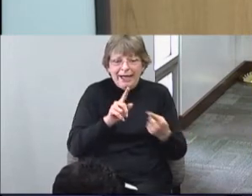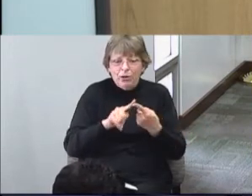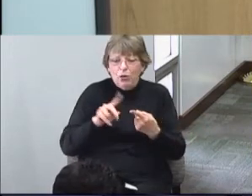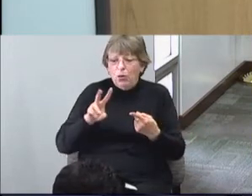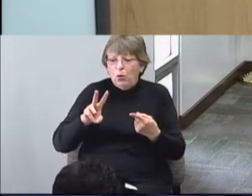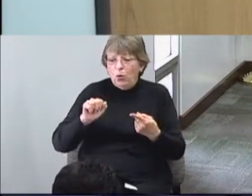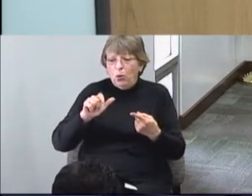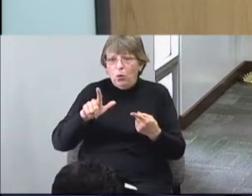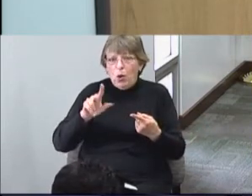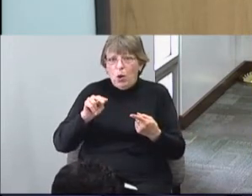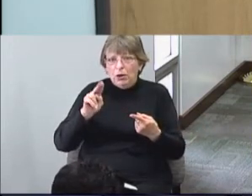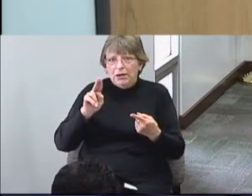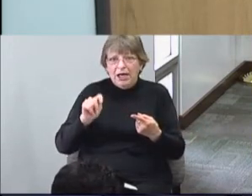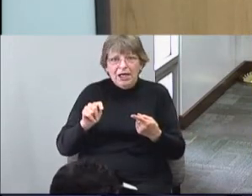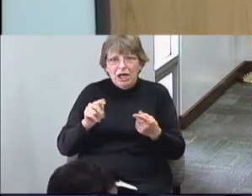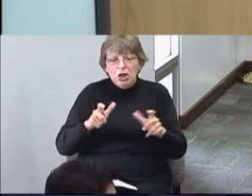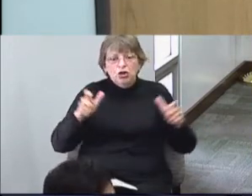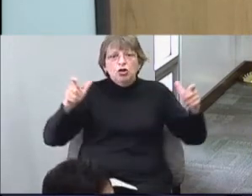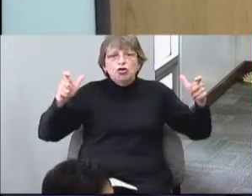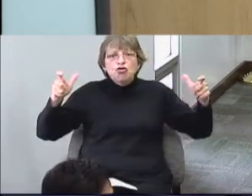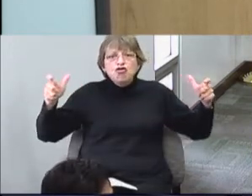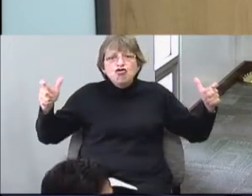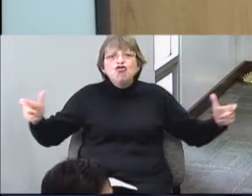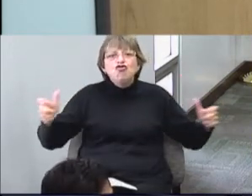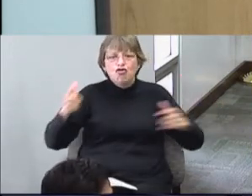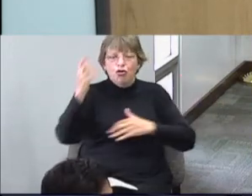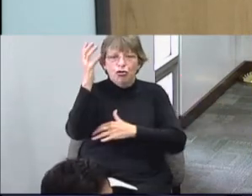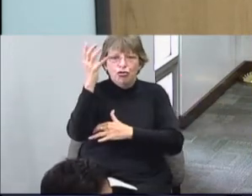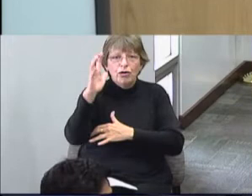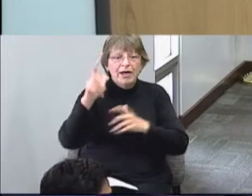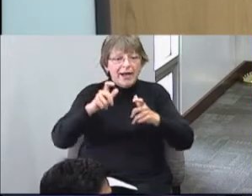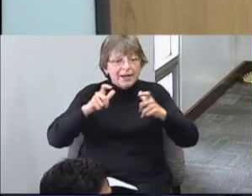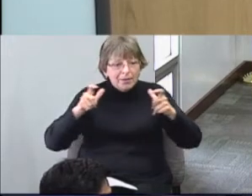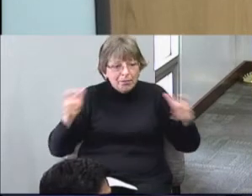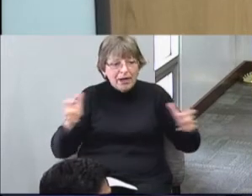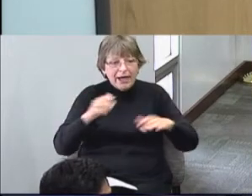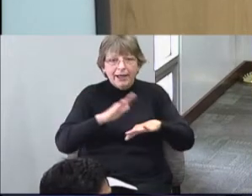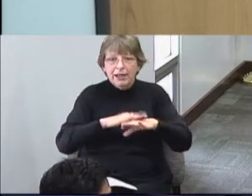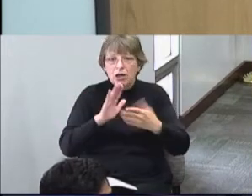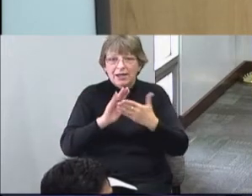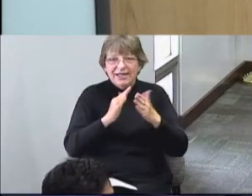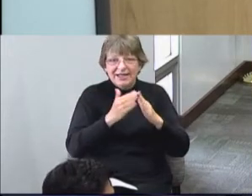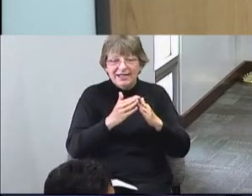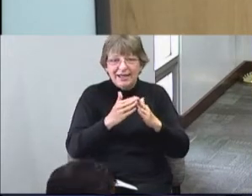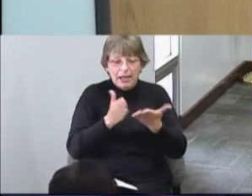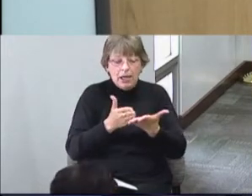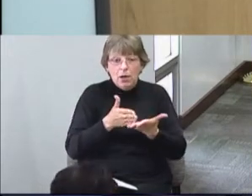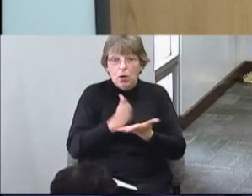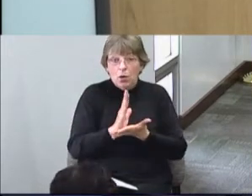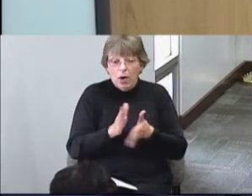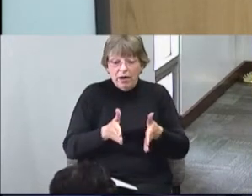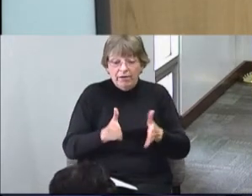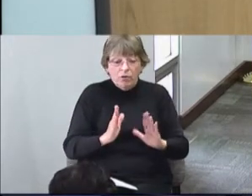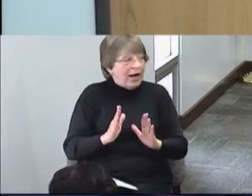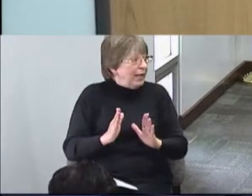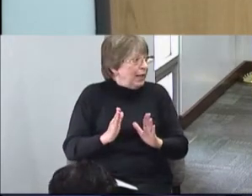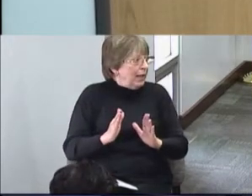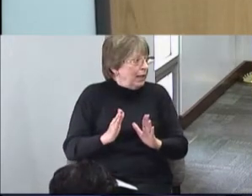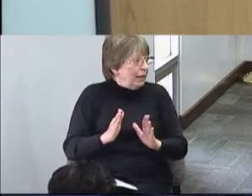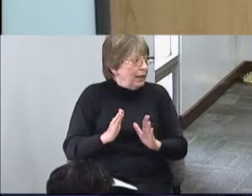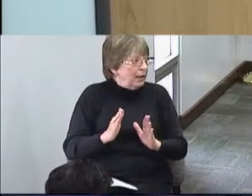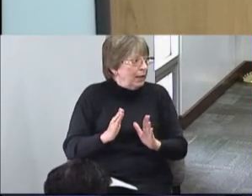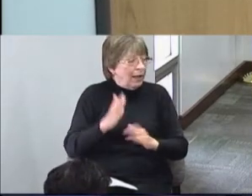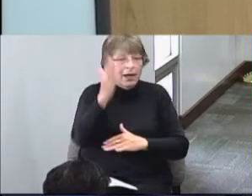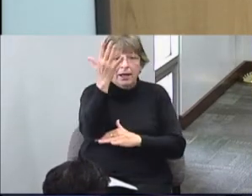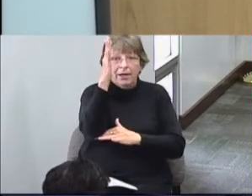tree. I mean, it's big, and it's on city right-of-way, and it's splitting down the trunk